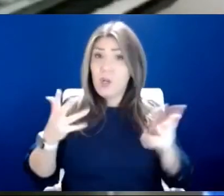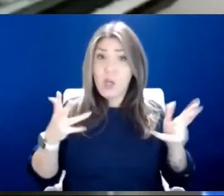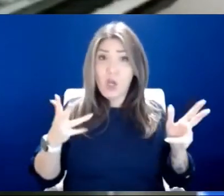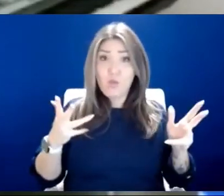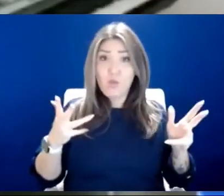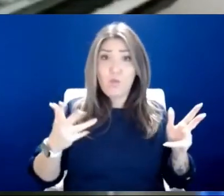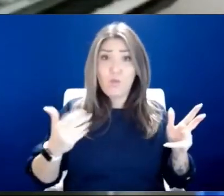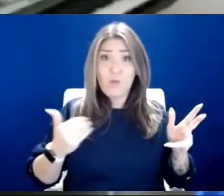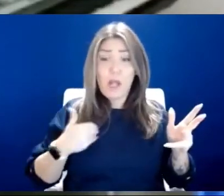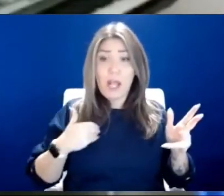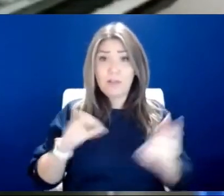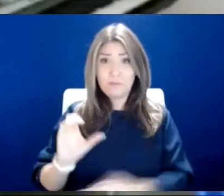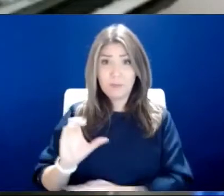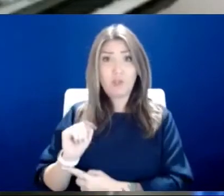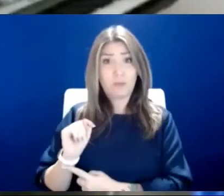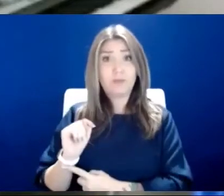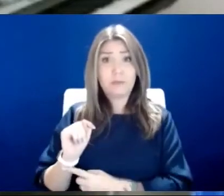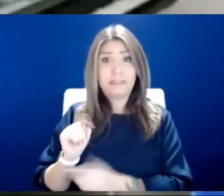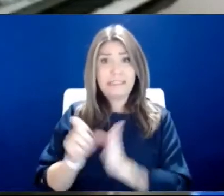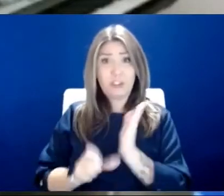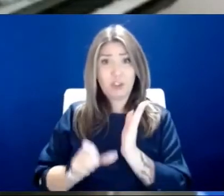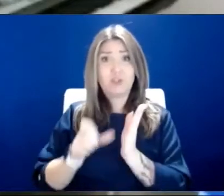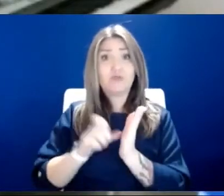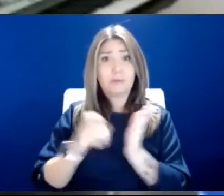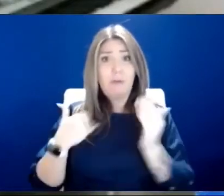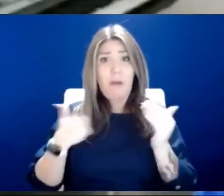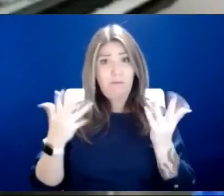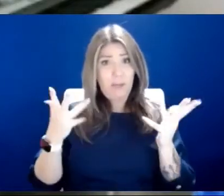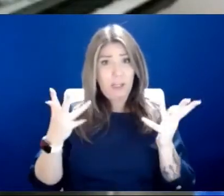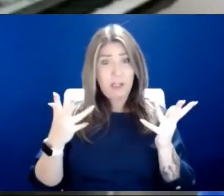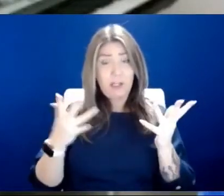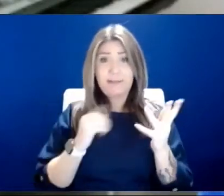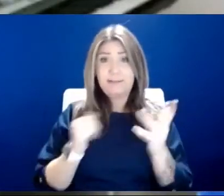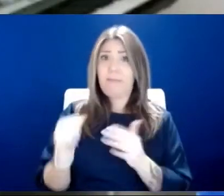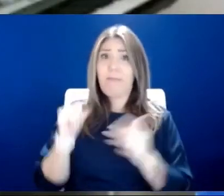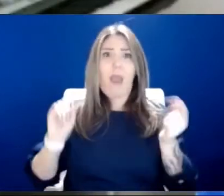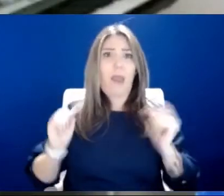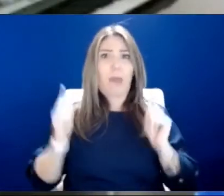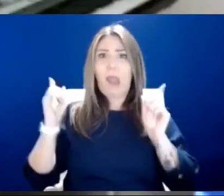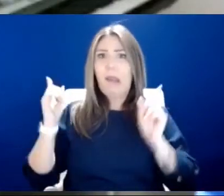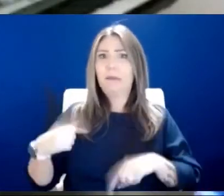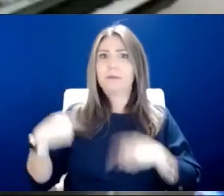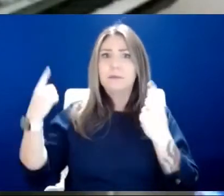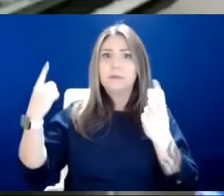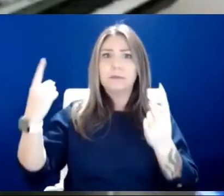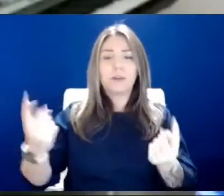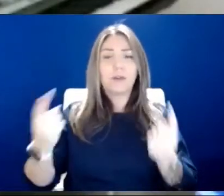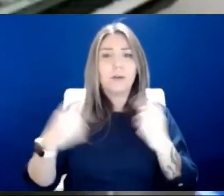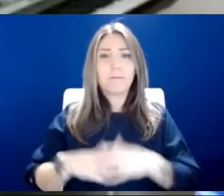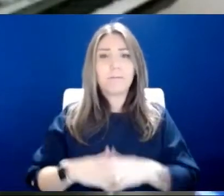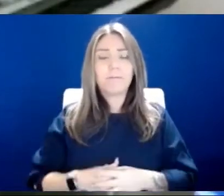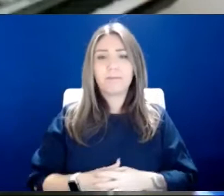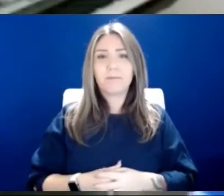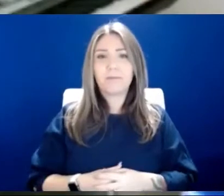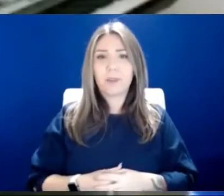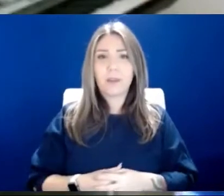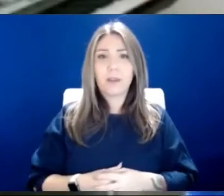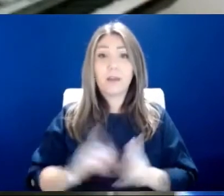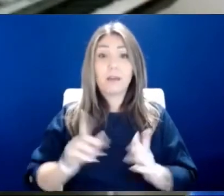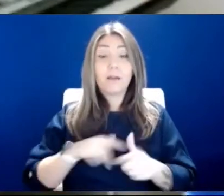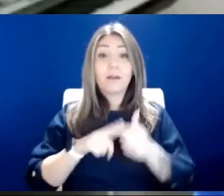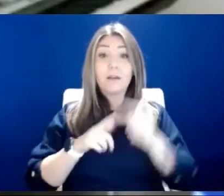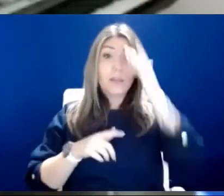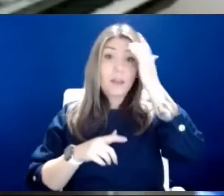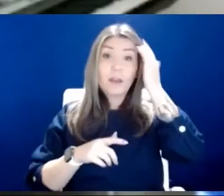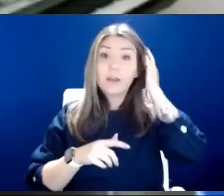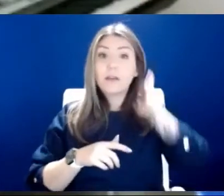the carpal tunnel surgery and the back pain. I'd had it for a while, and then I never associated